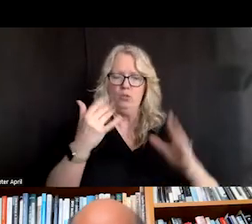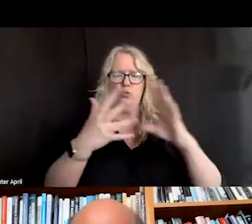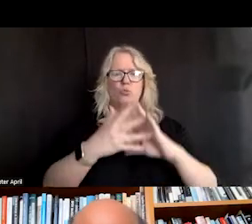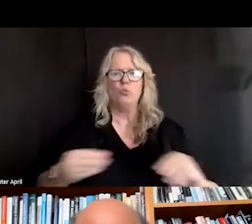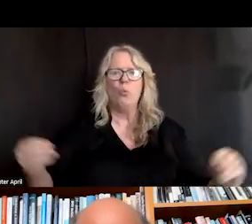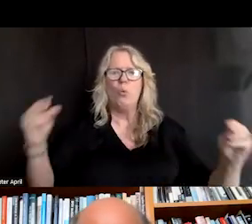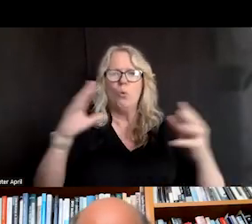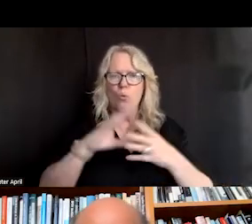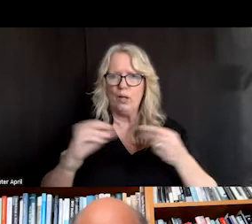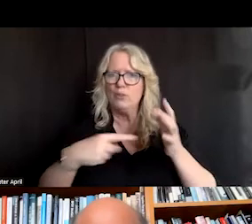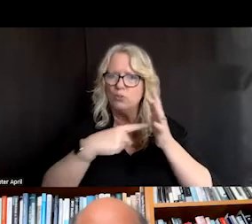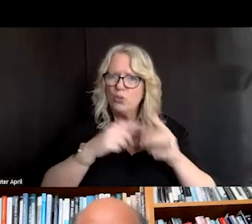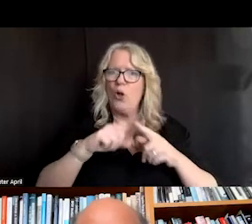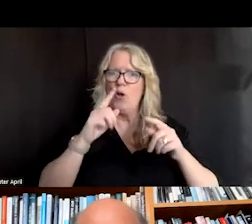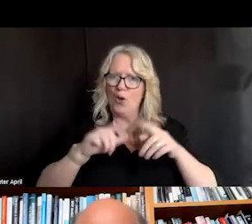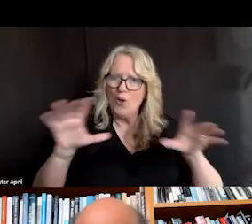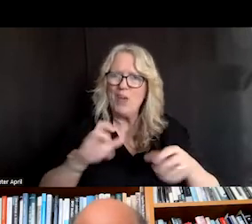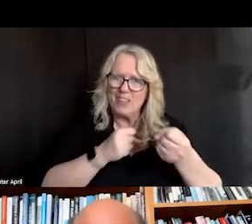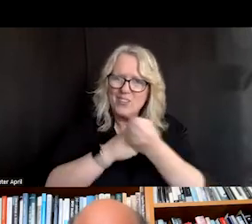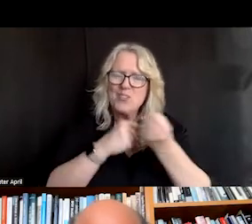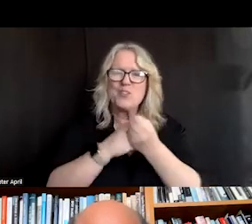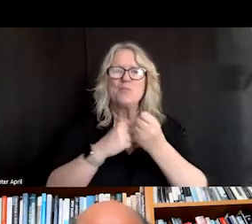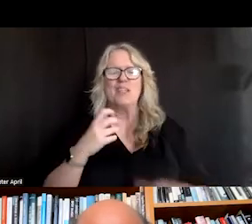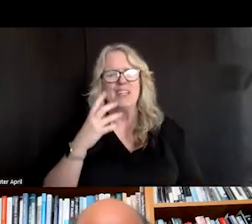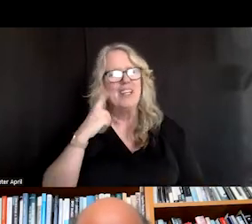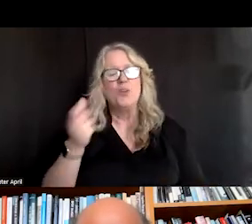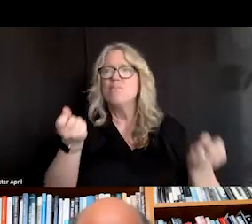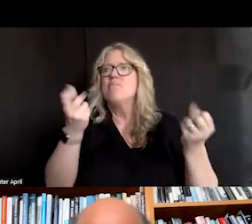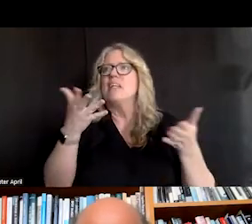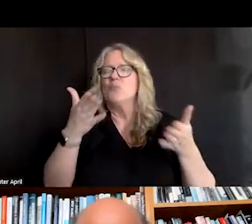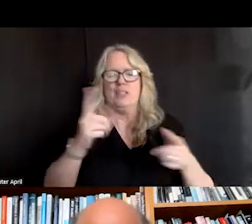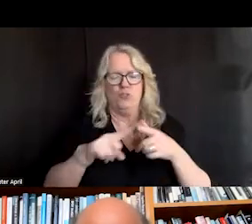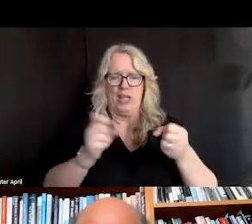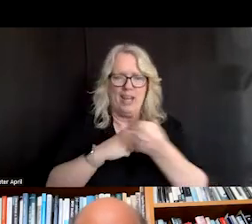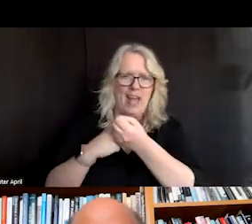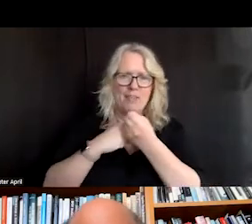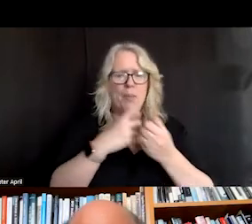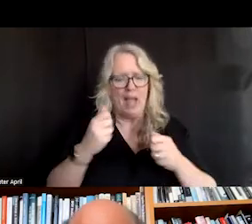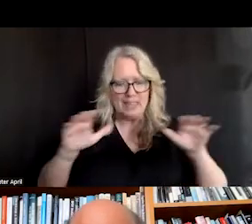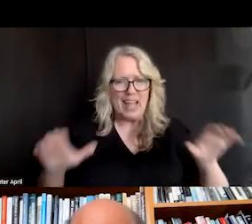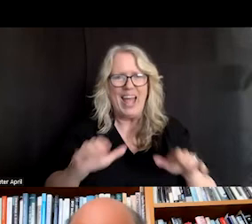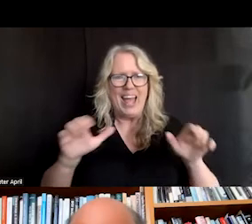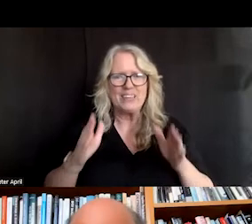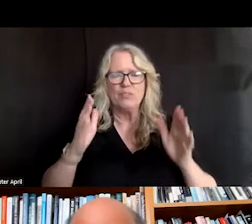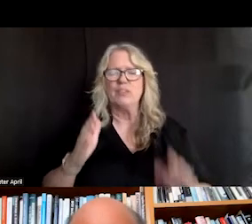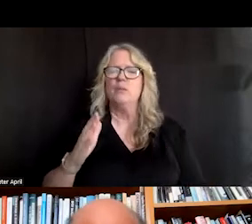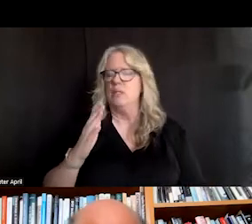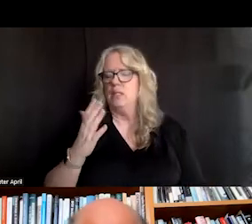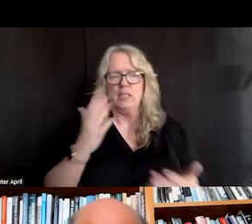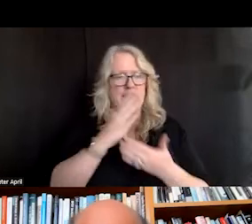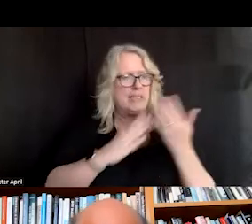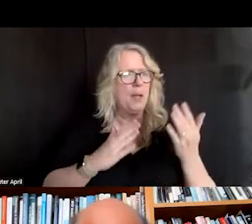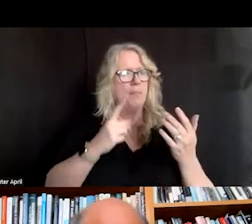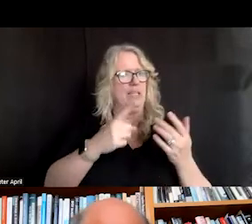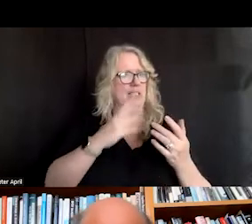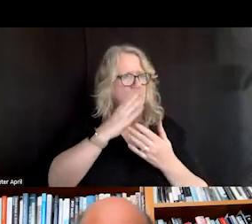way to promote activism and advocacy. There's a lot of ways to do advocacy and activism. There's a place for